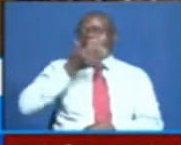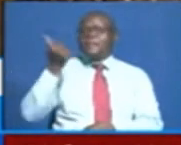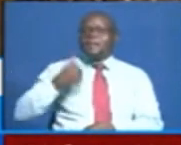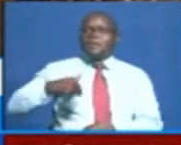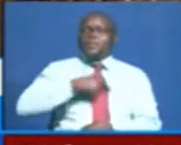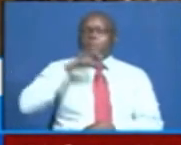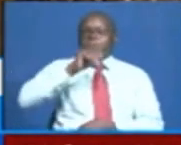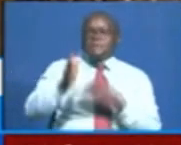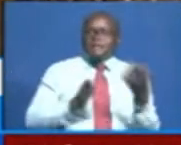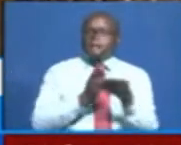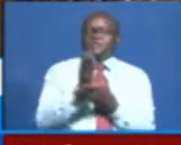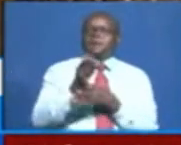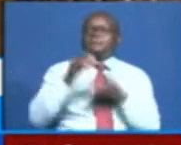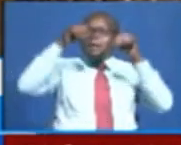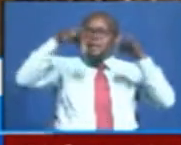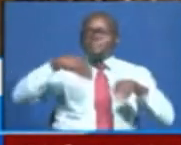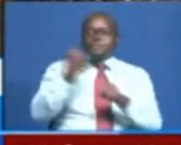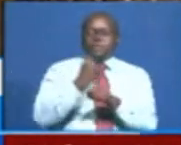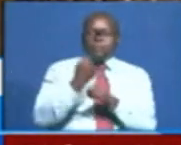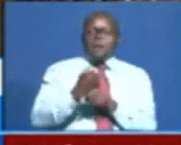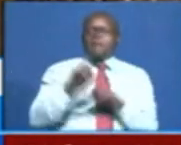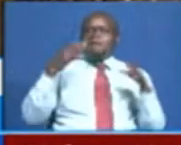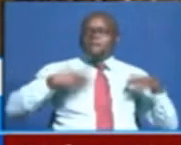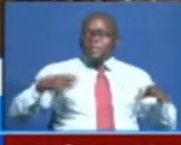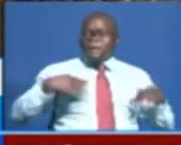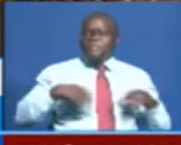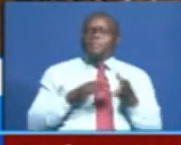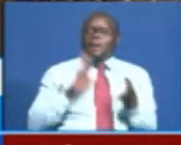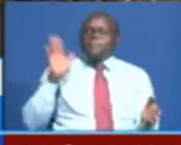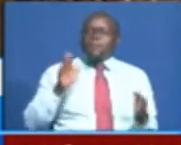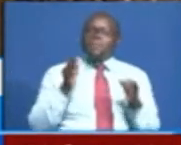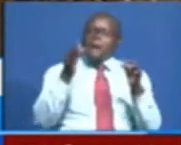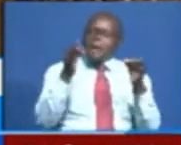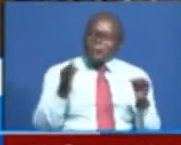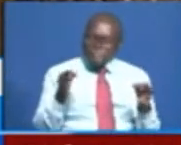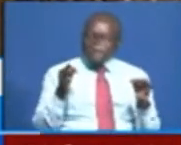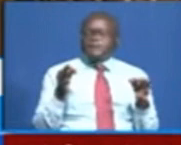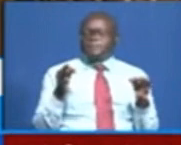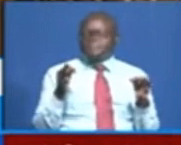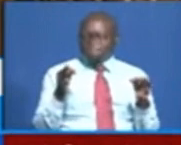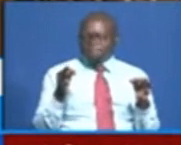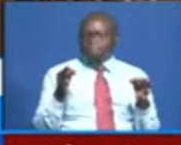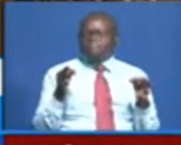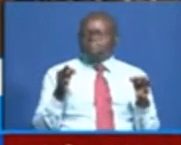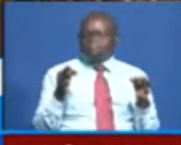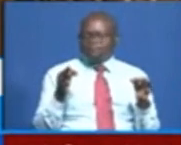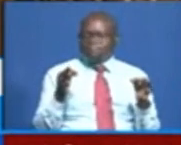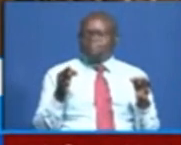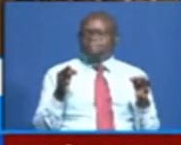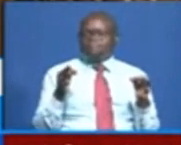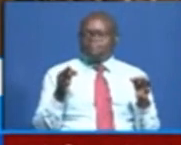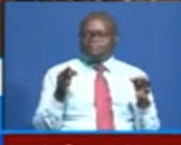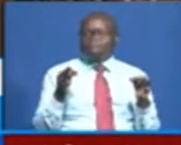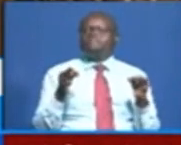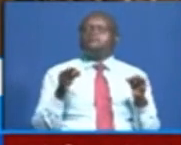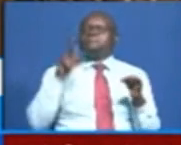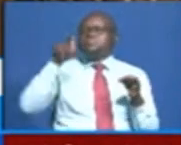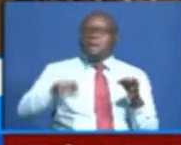ensure devolution works for the people and more accountability is therefore